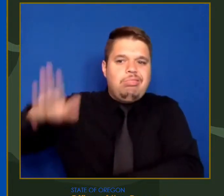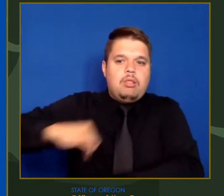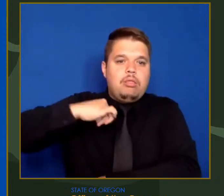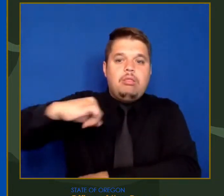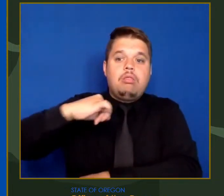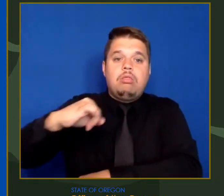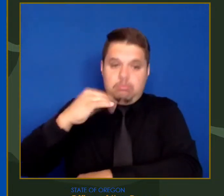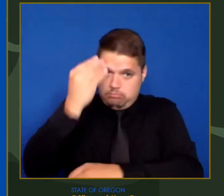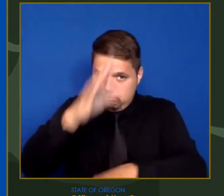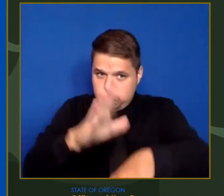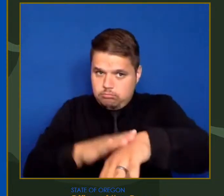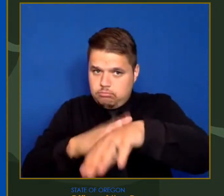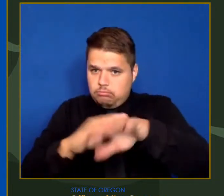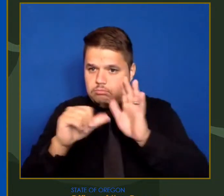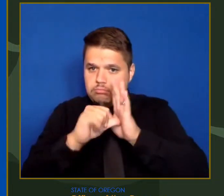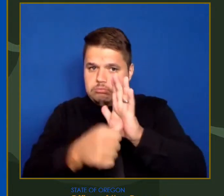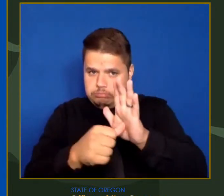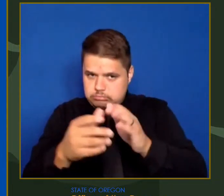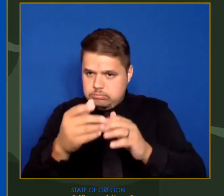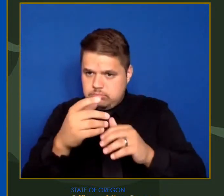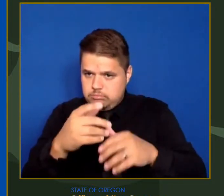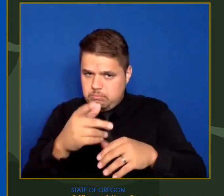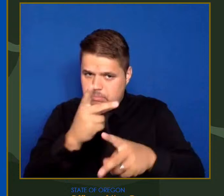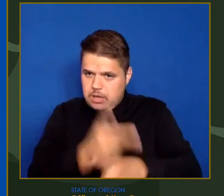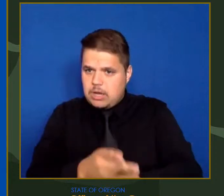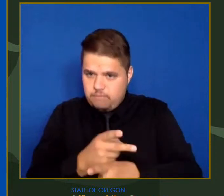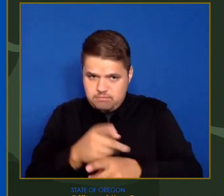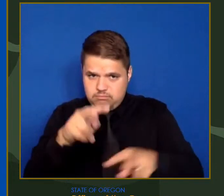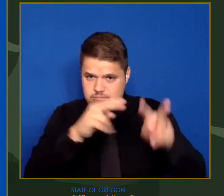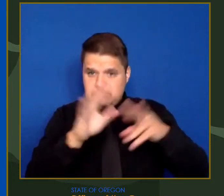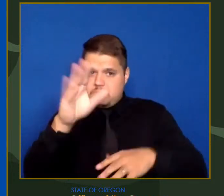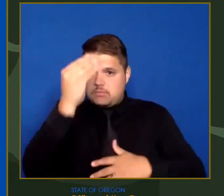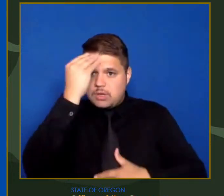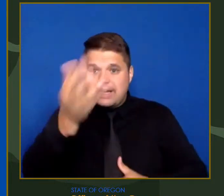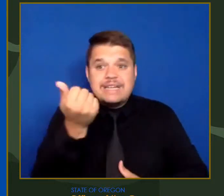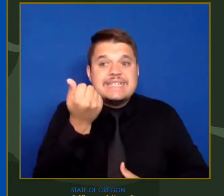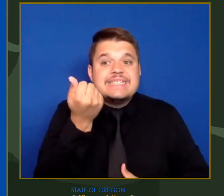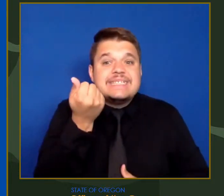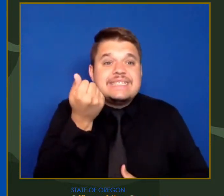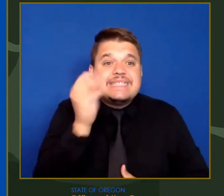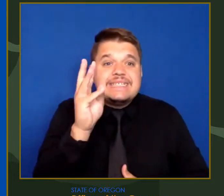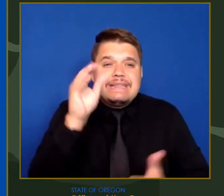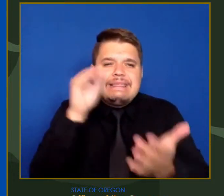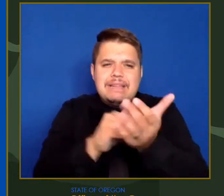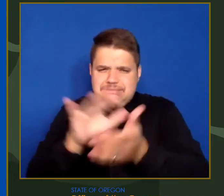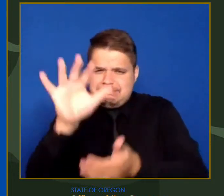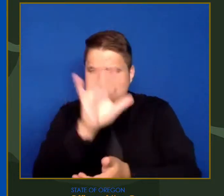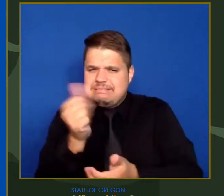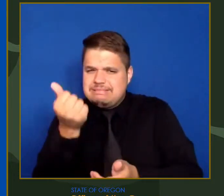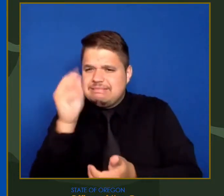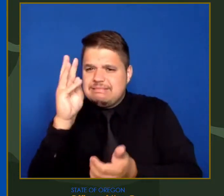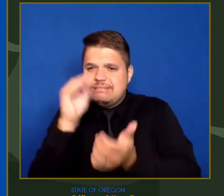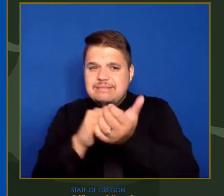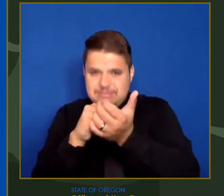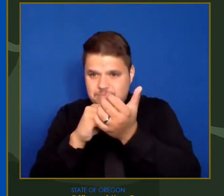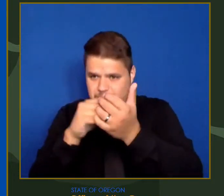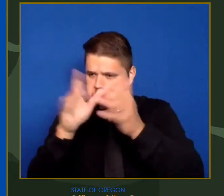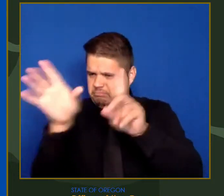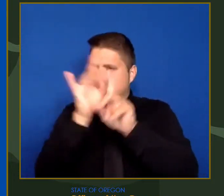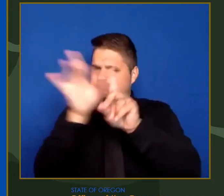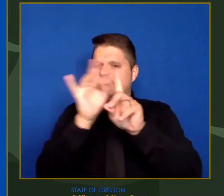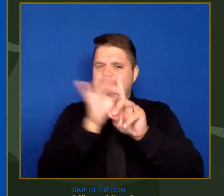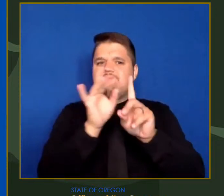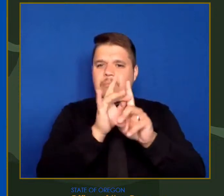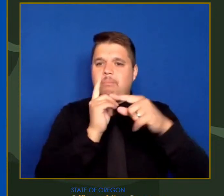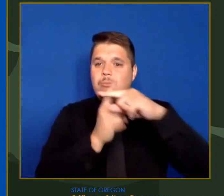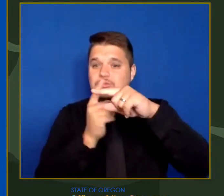month, 16,097 people in Oregon caught COVID-19. 98% of those Oregonians were unvaccinated or